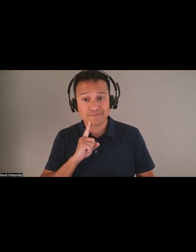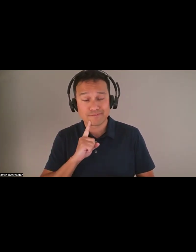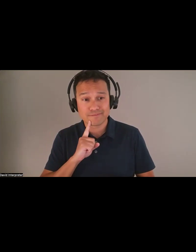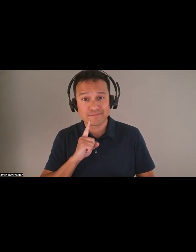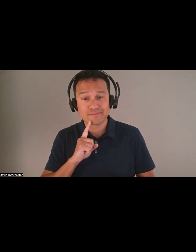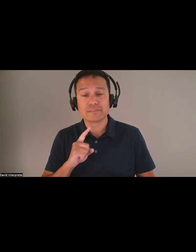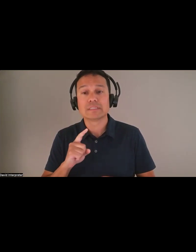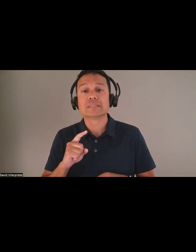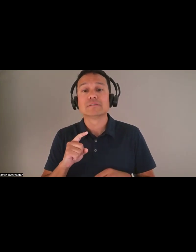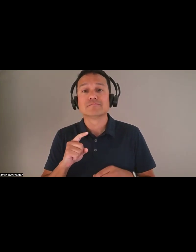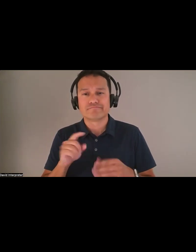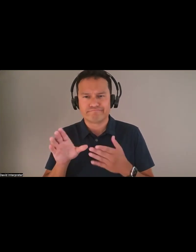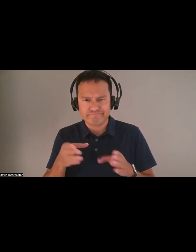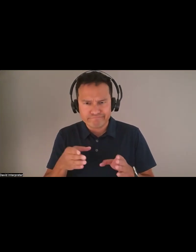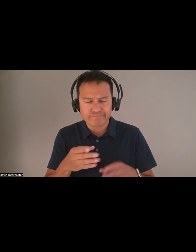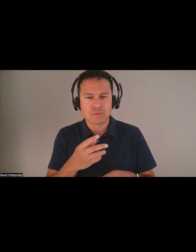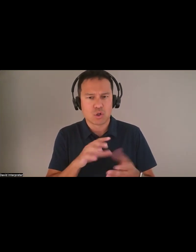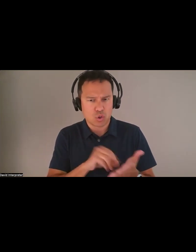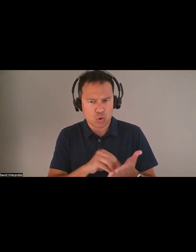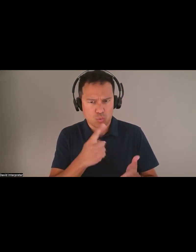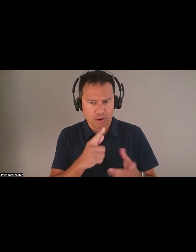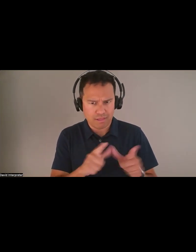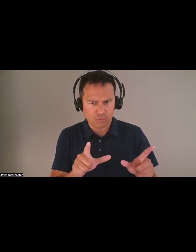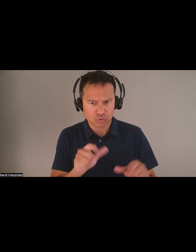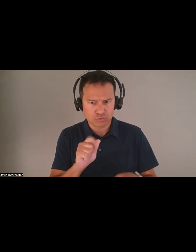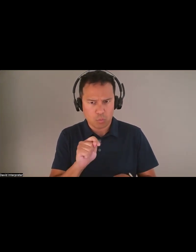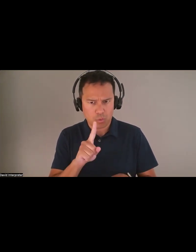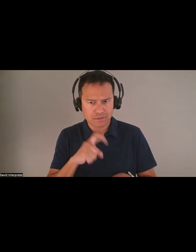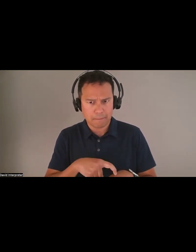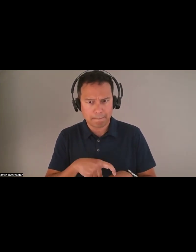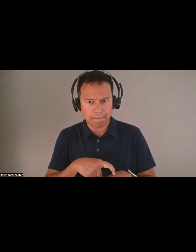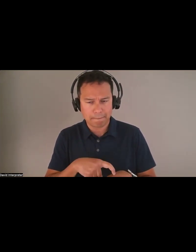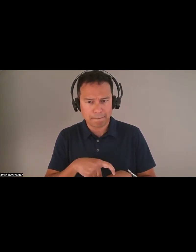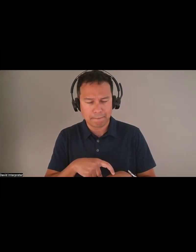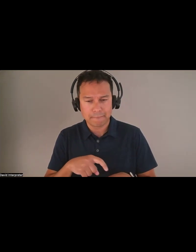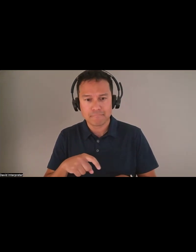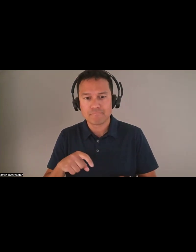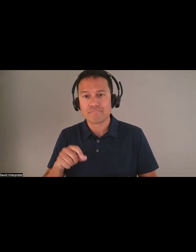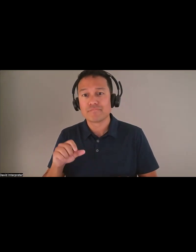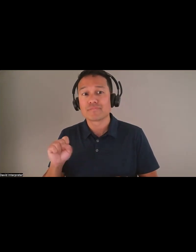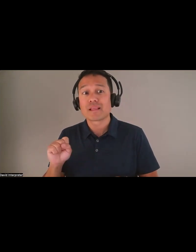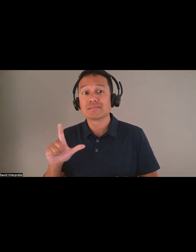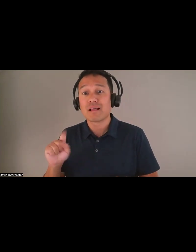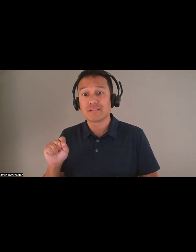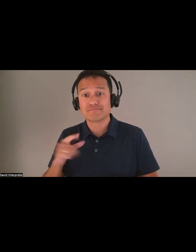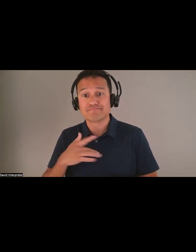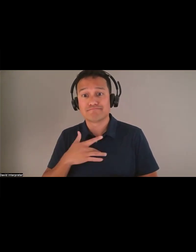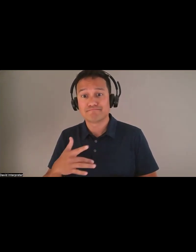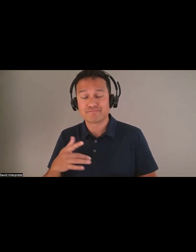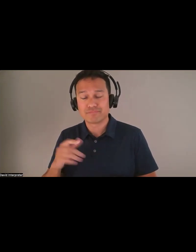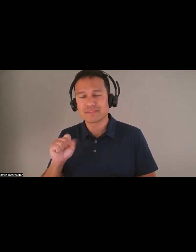one language at a time. The SLPs, who by training tend to study